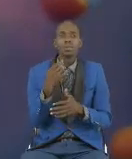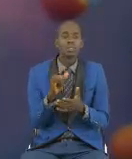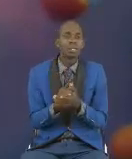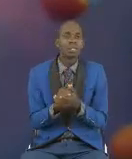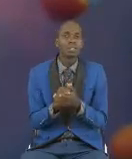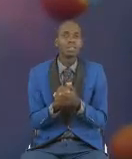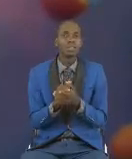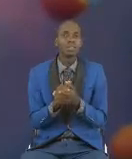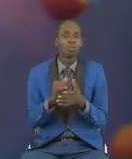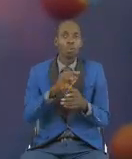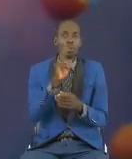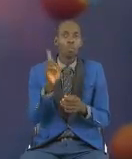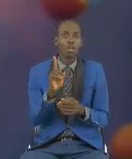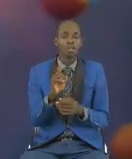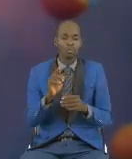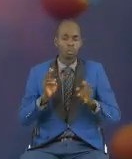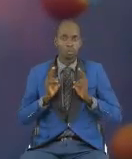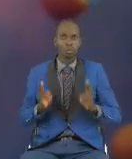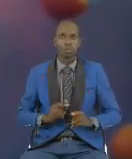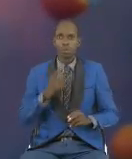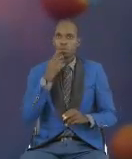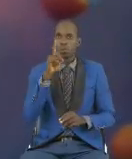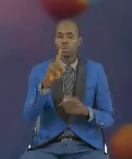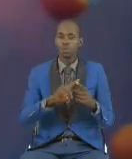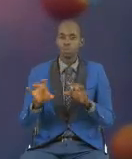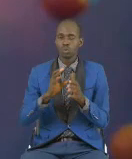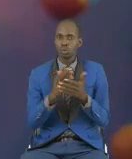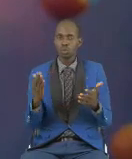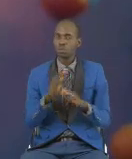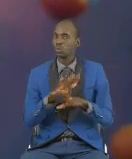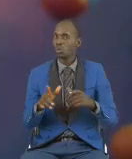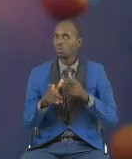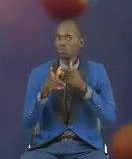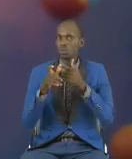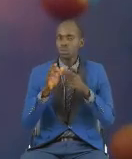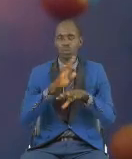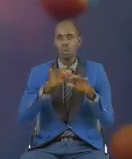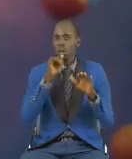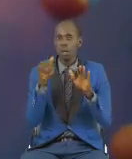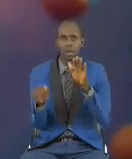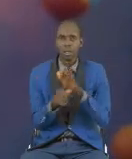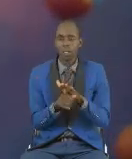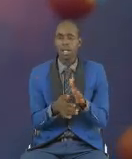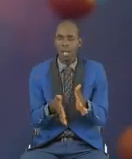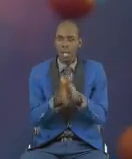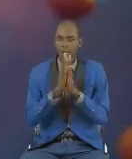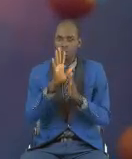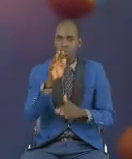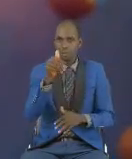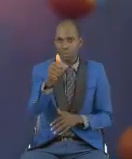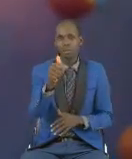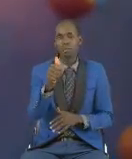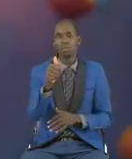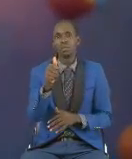human beings command you to do something, don't run yet, don't hide. Ask yourself, what does God